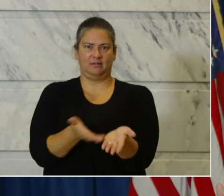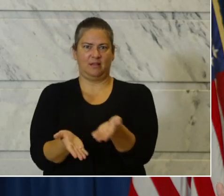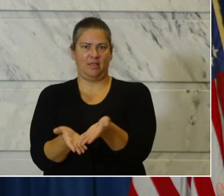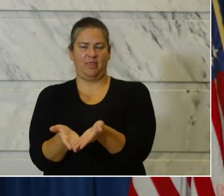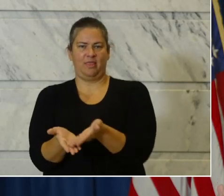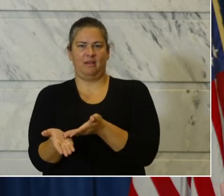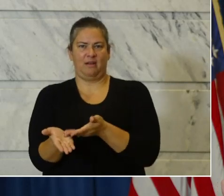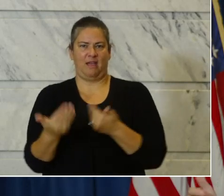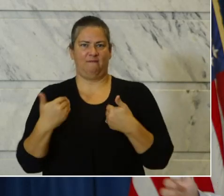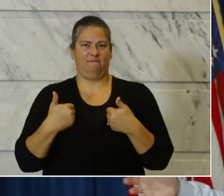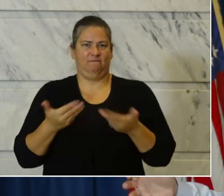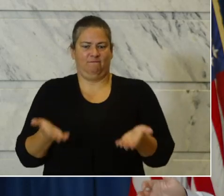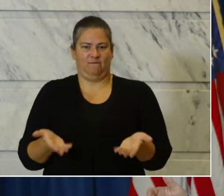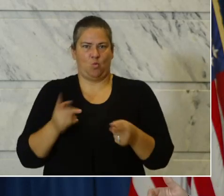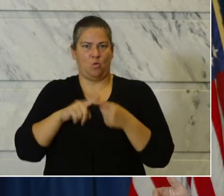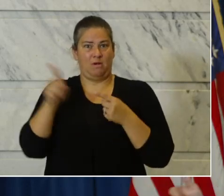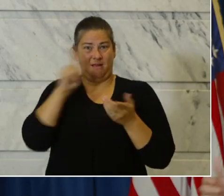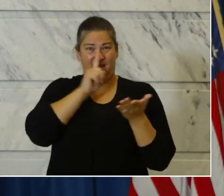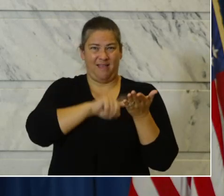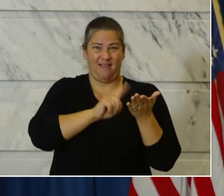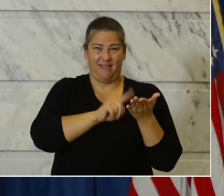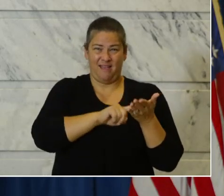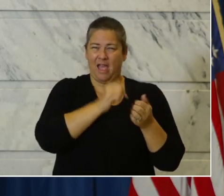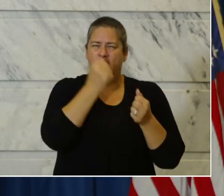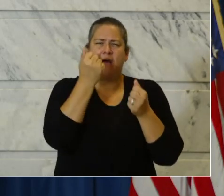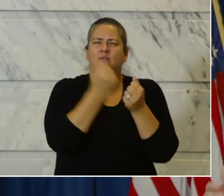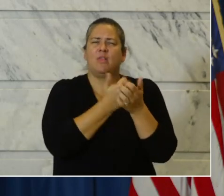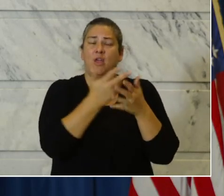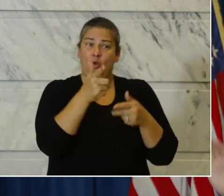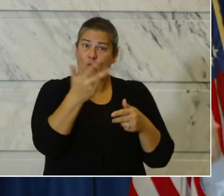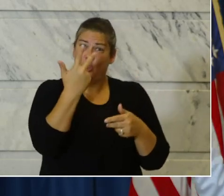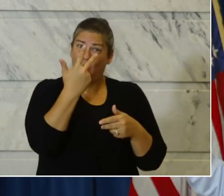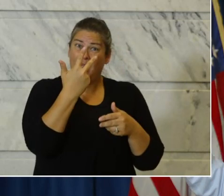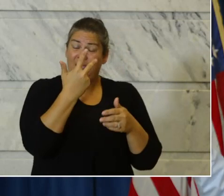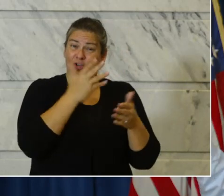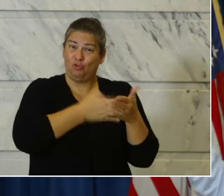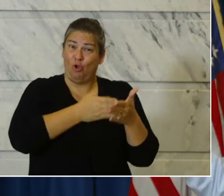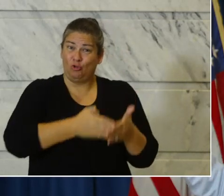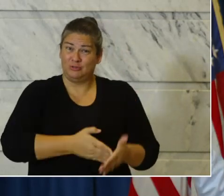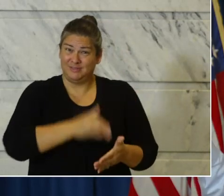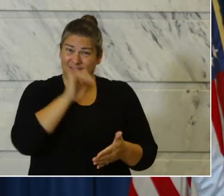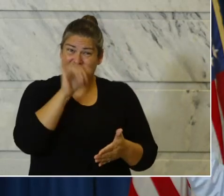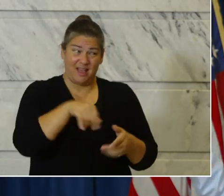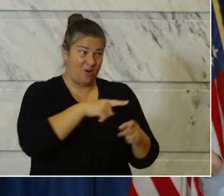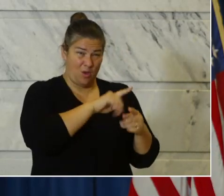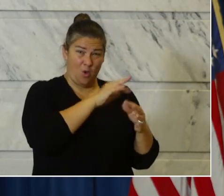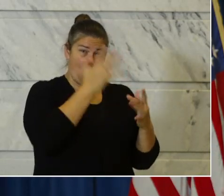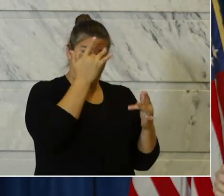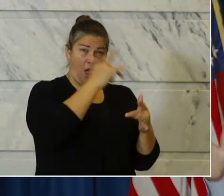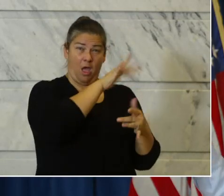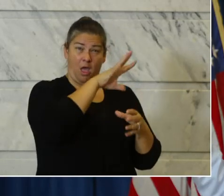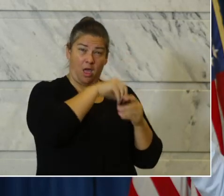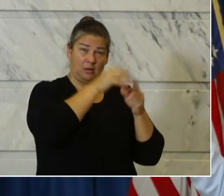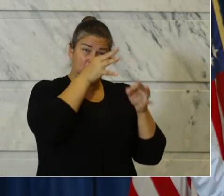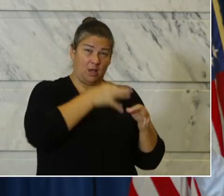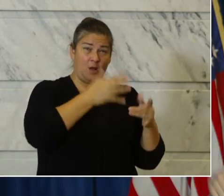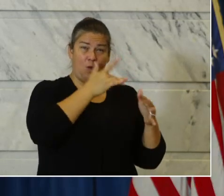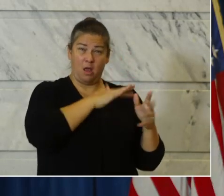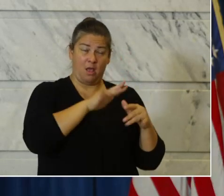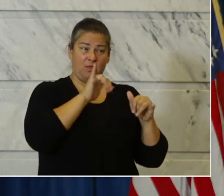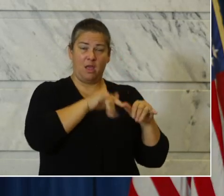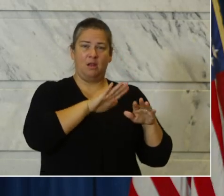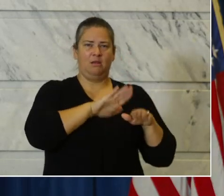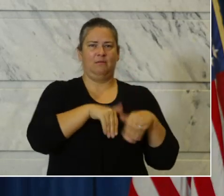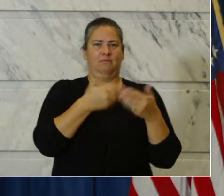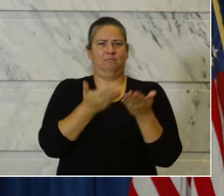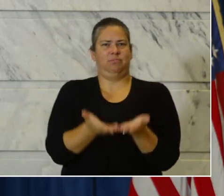indictment with 3 charges in it, put everything online that wouldn't impact that, and that's really about apparently shooting into a